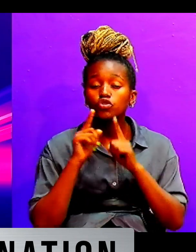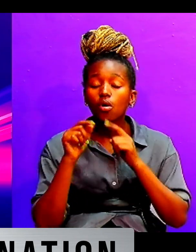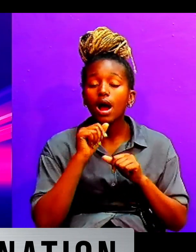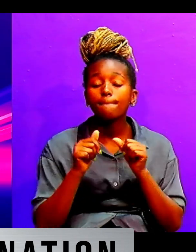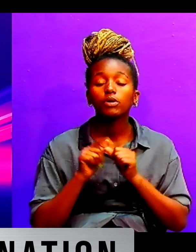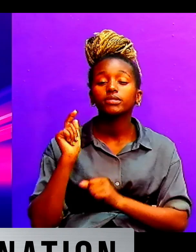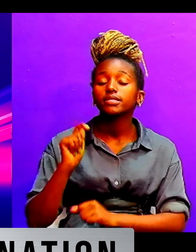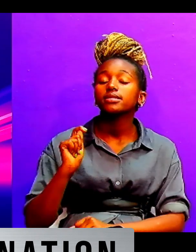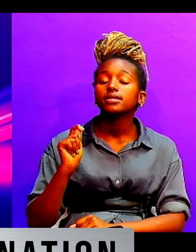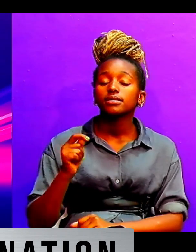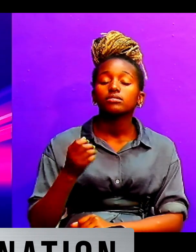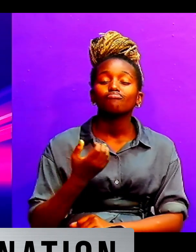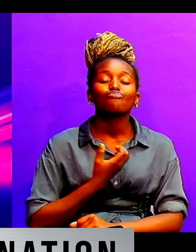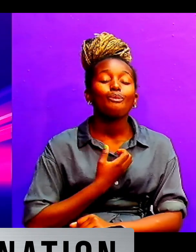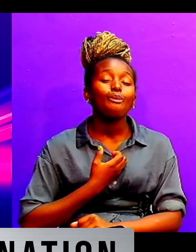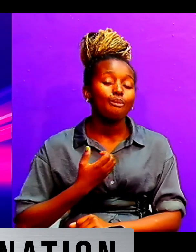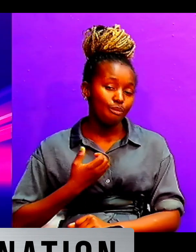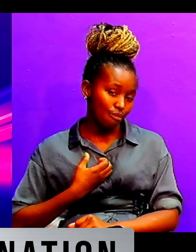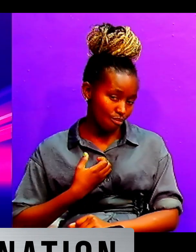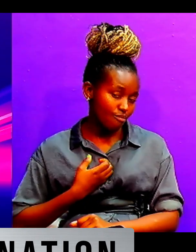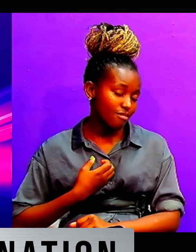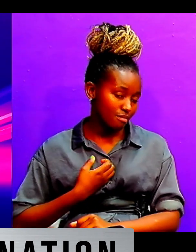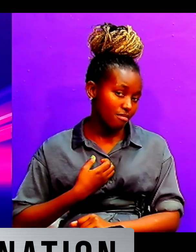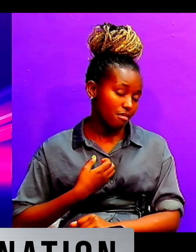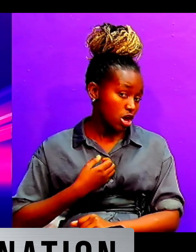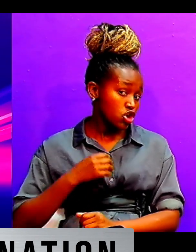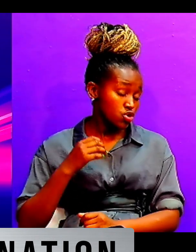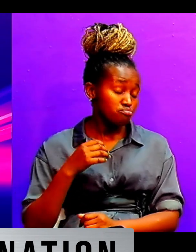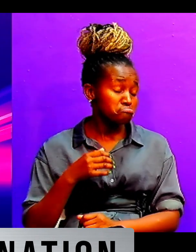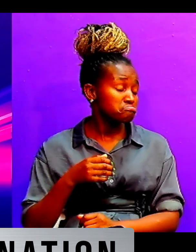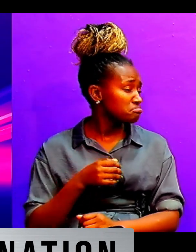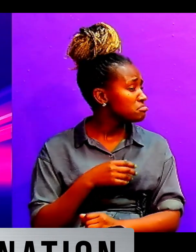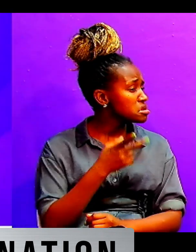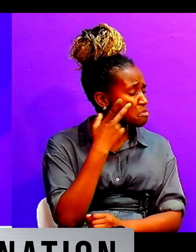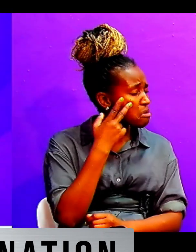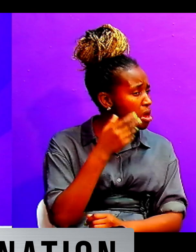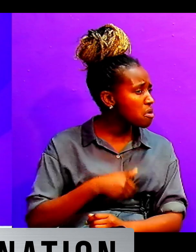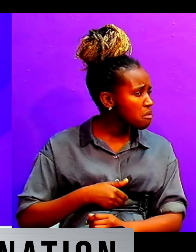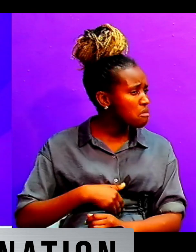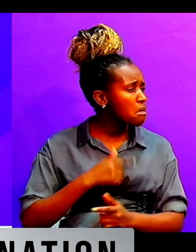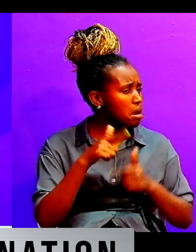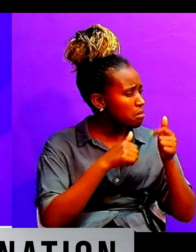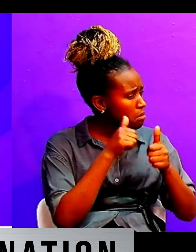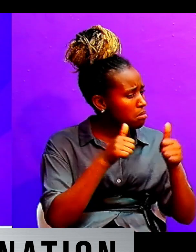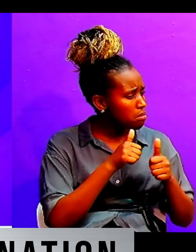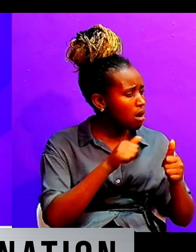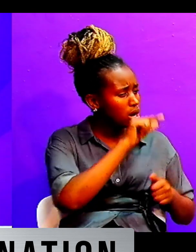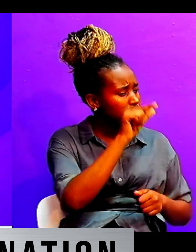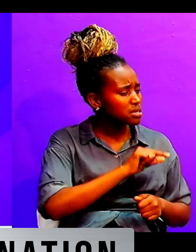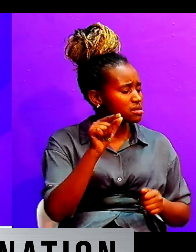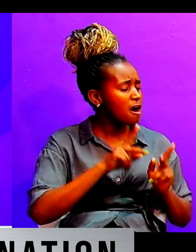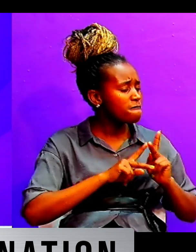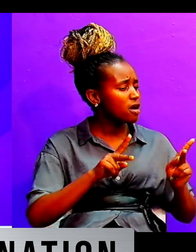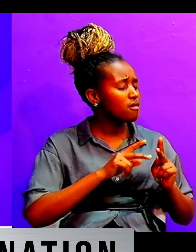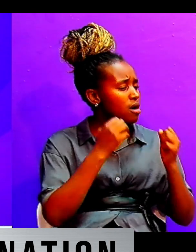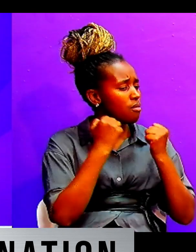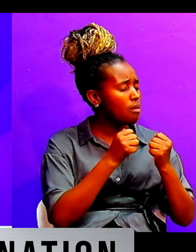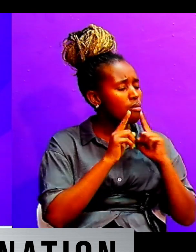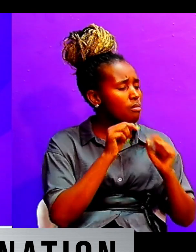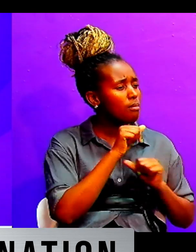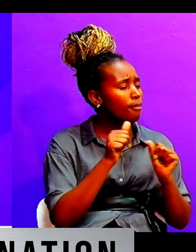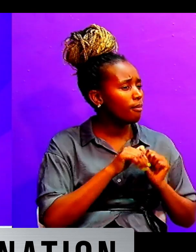needs. So the youth are doing it very well. I think the Gen Zs have come out very strongly